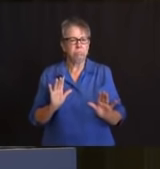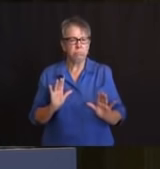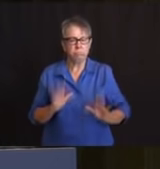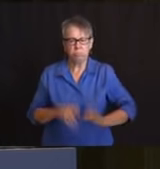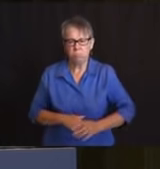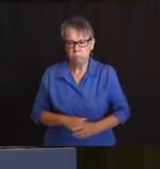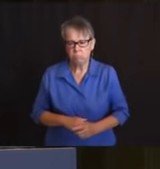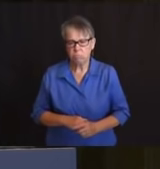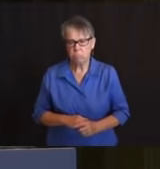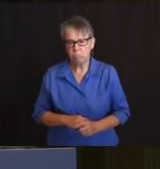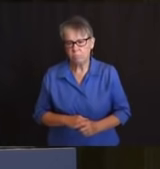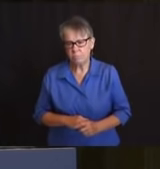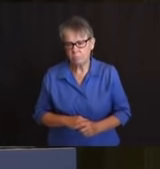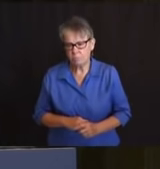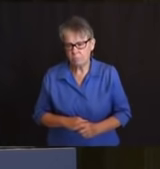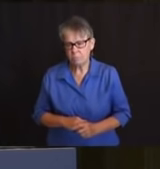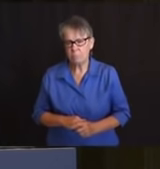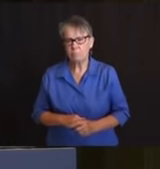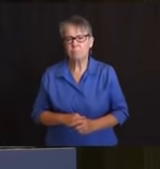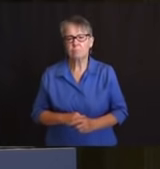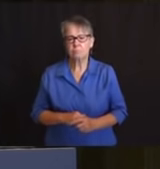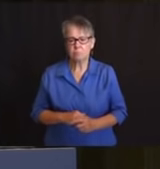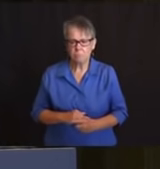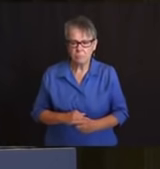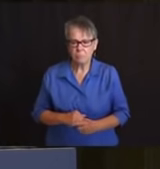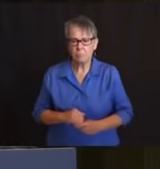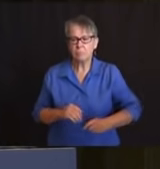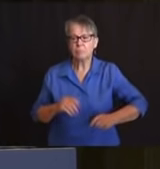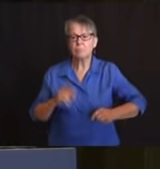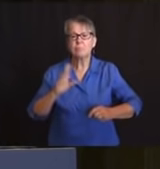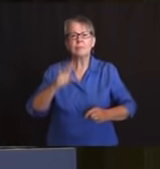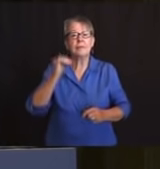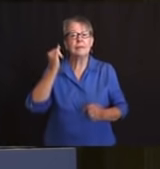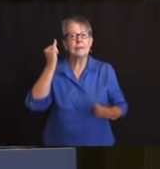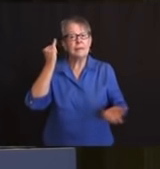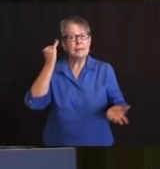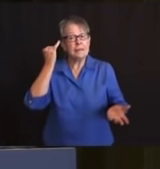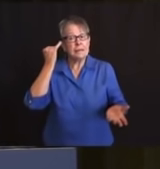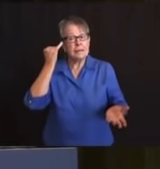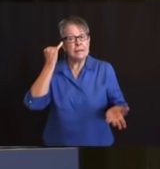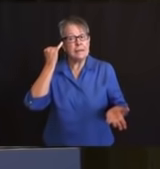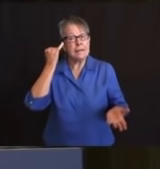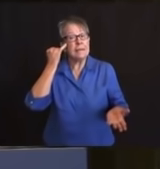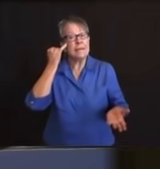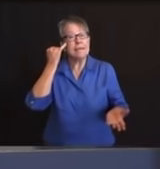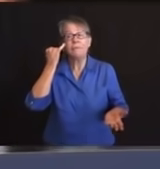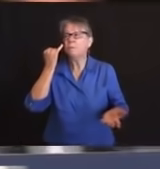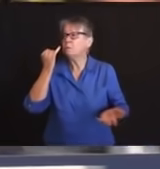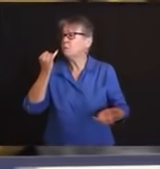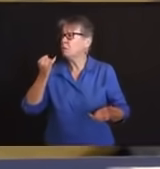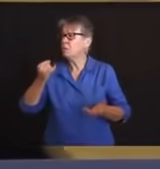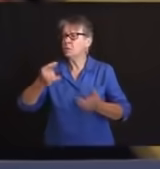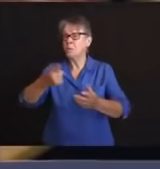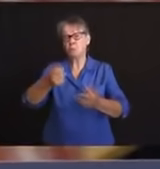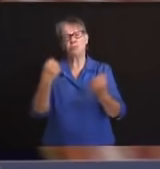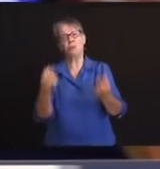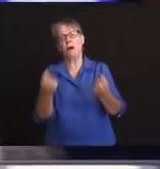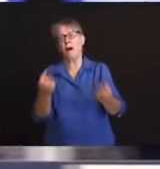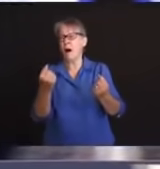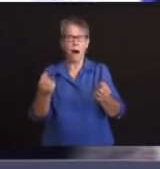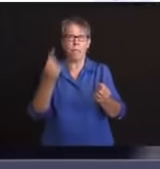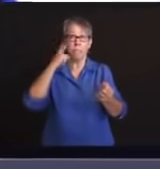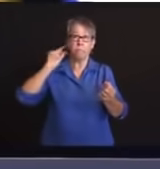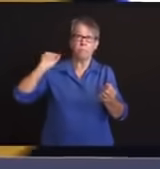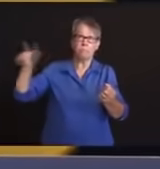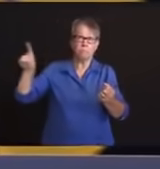pull over when the trooper's trying to pull them over. Thanks, Phil. I'm going to mask up on a couple of